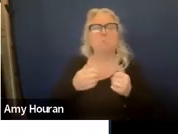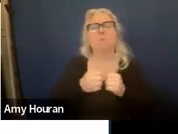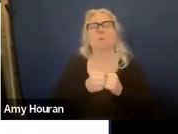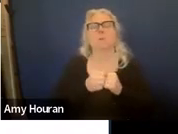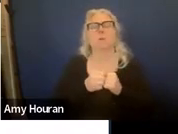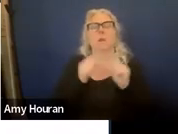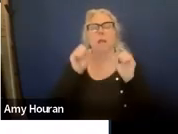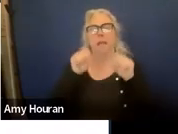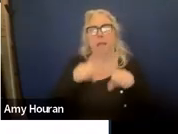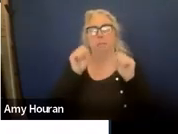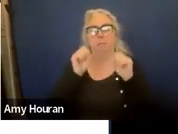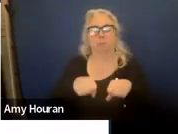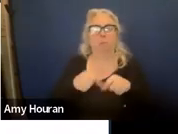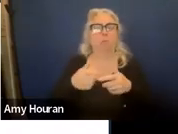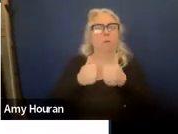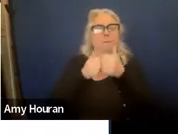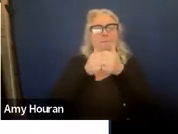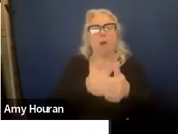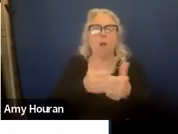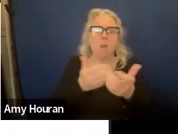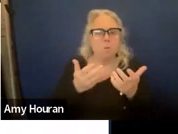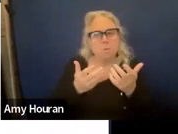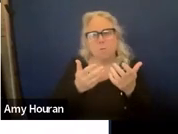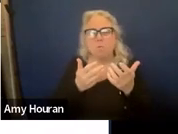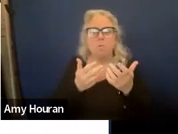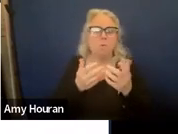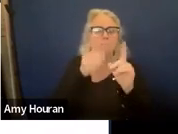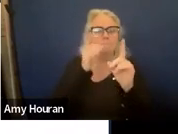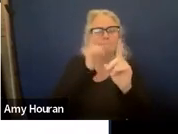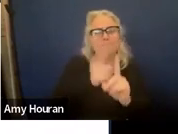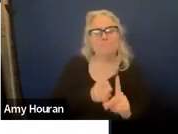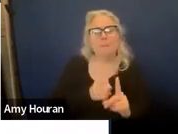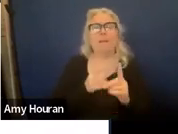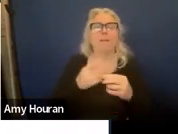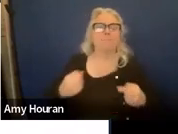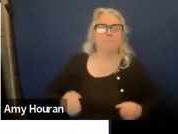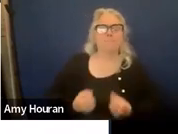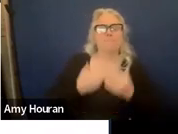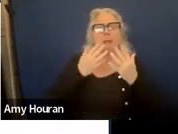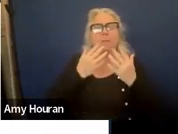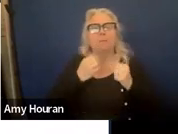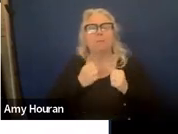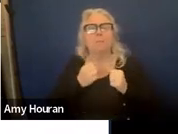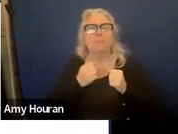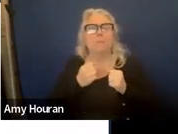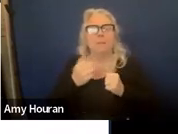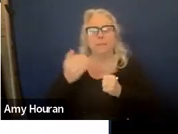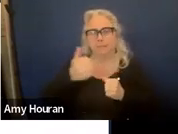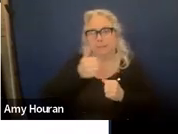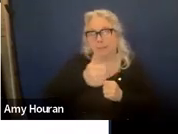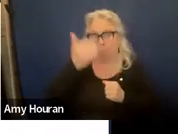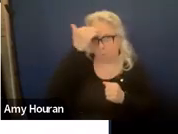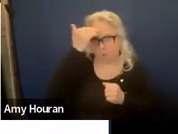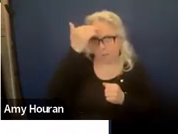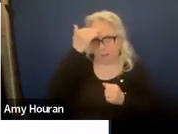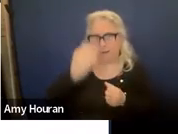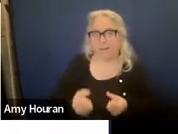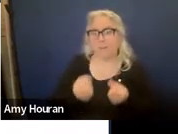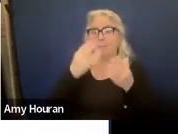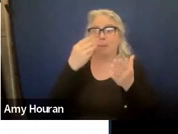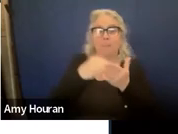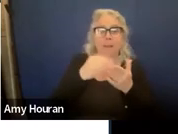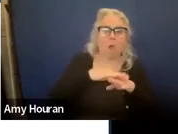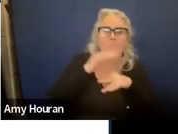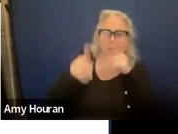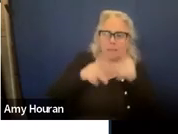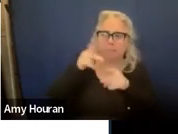to pursue passions, discover life's purpose, be self-aware, focus, spend money on people more than things. So